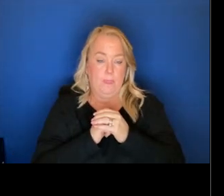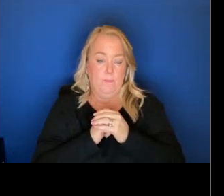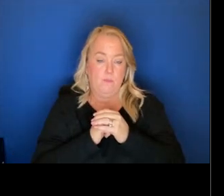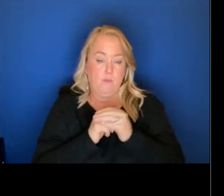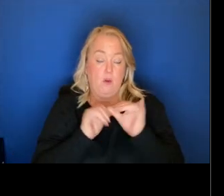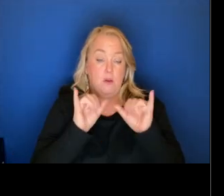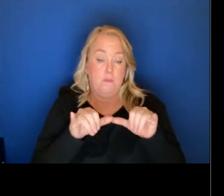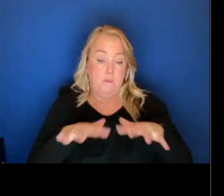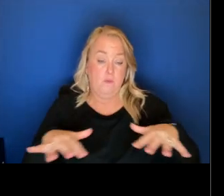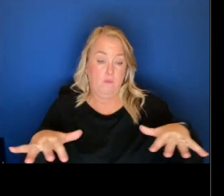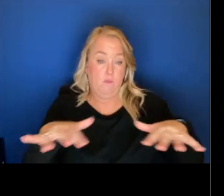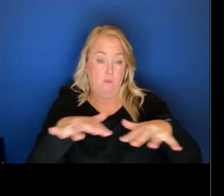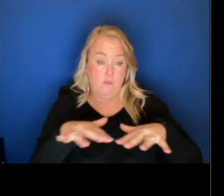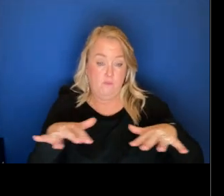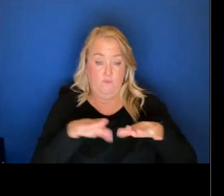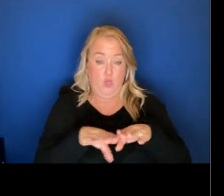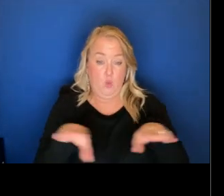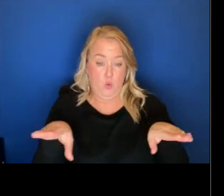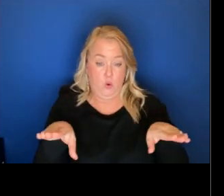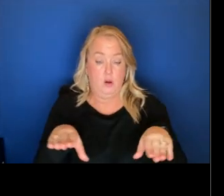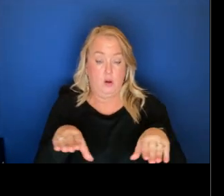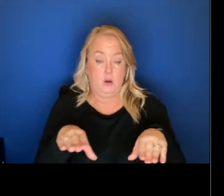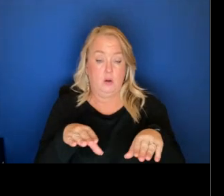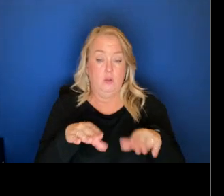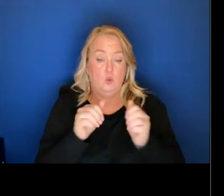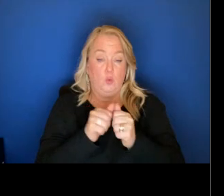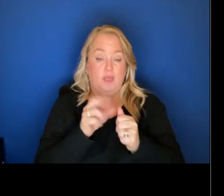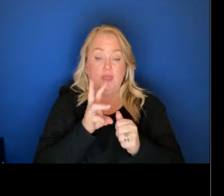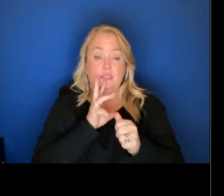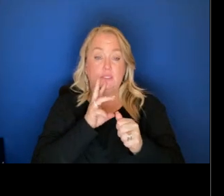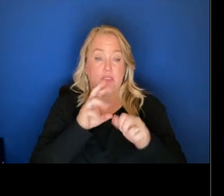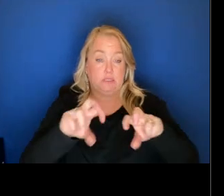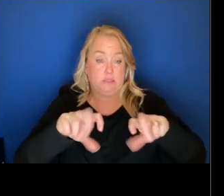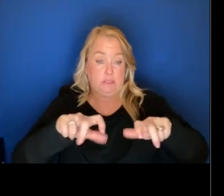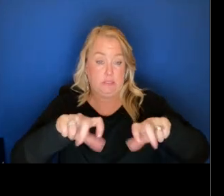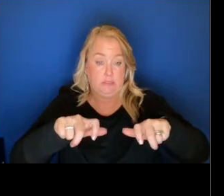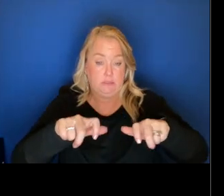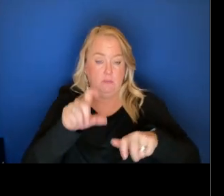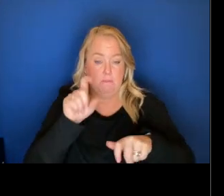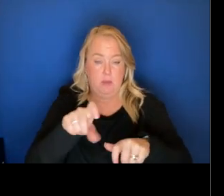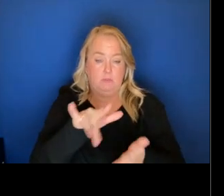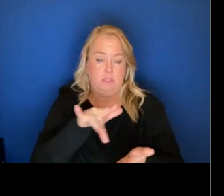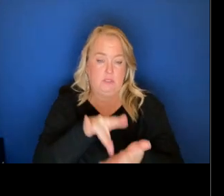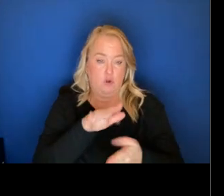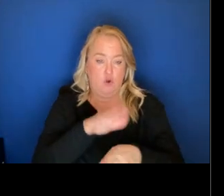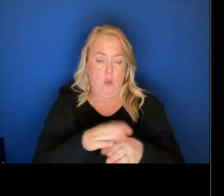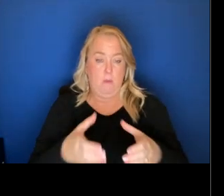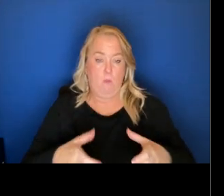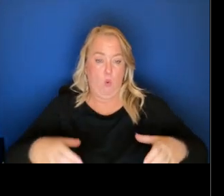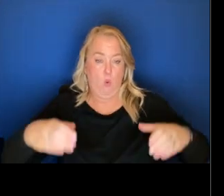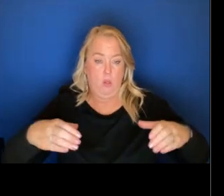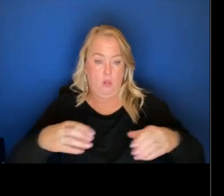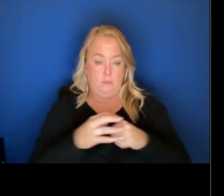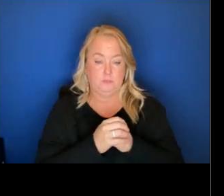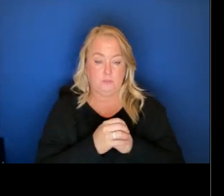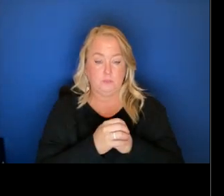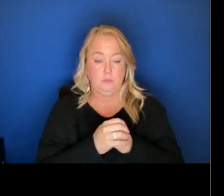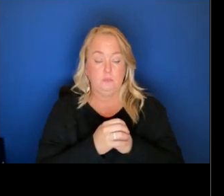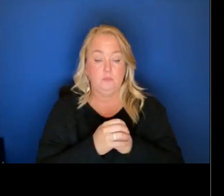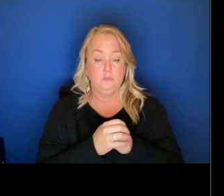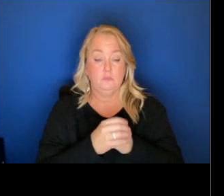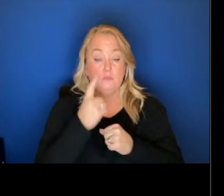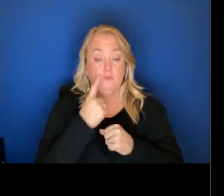The parallel clear floor space at sinks must be centered on the bowl.